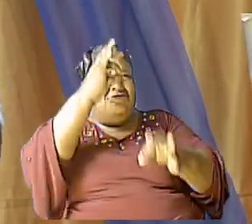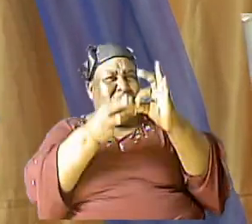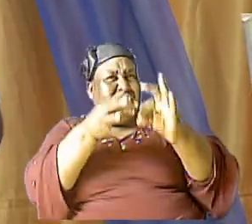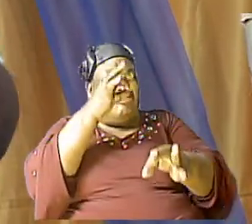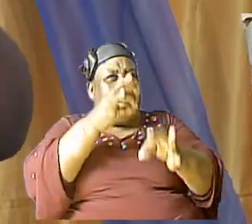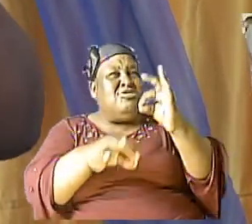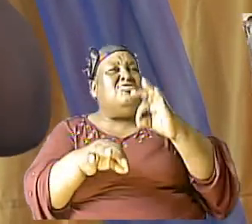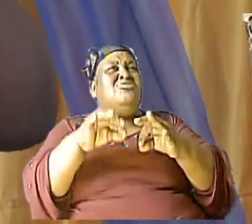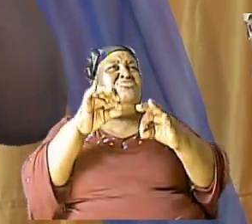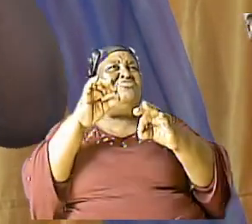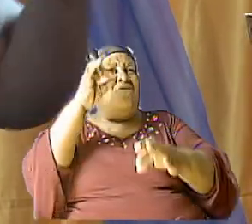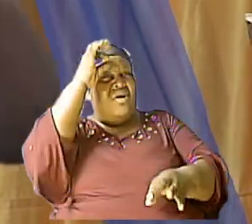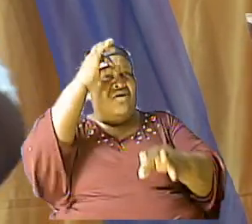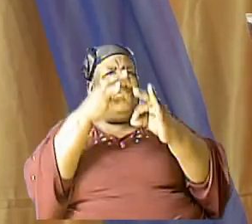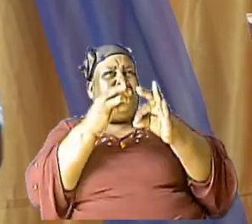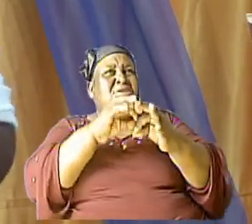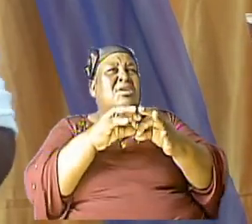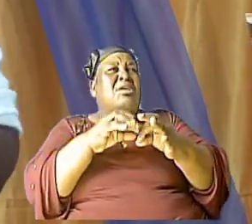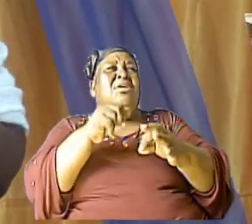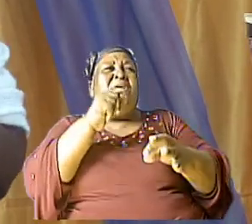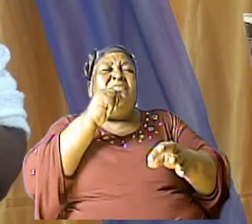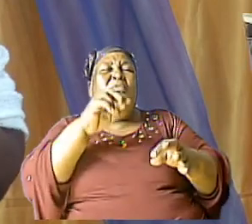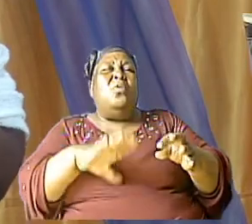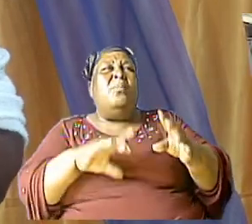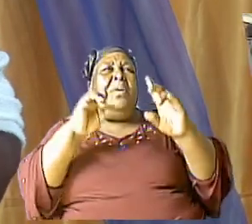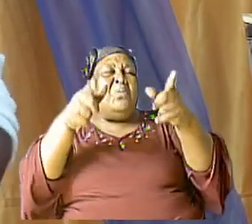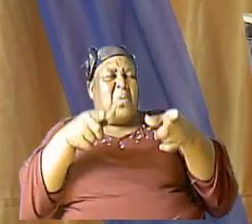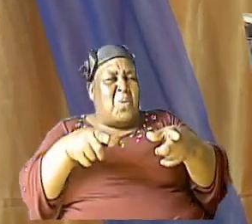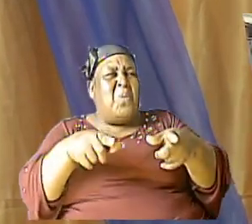that this woman go to him constantly,